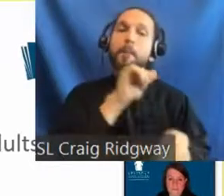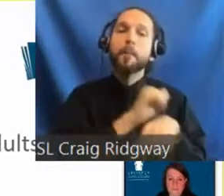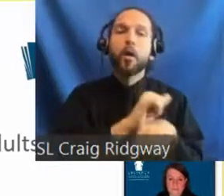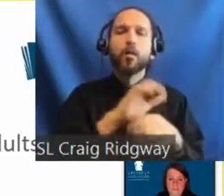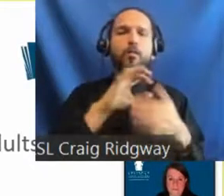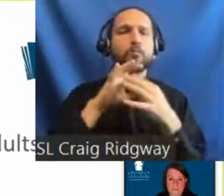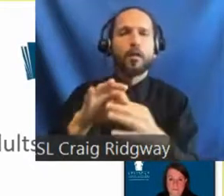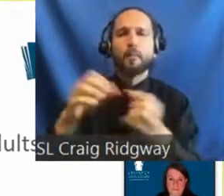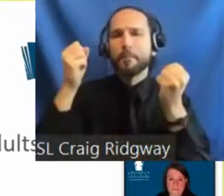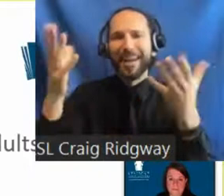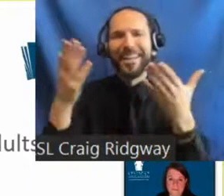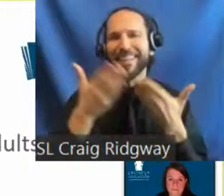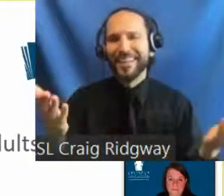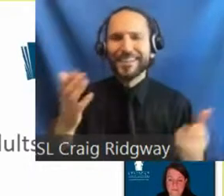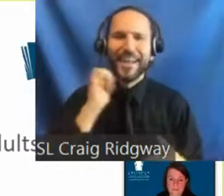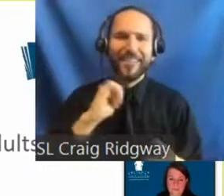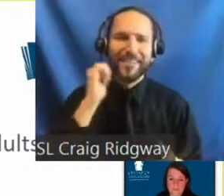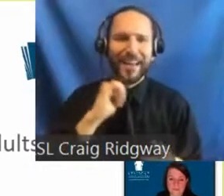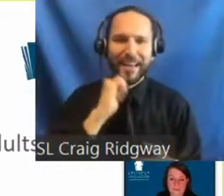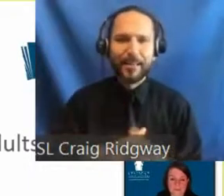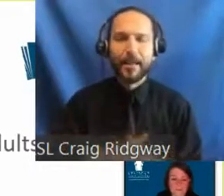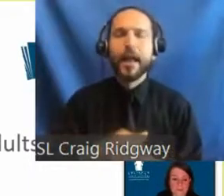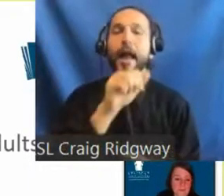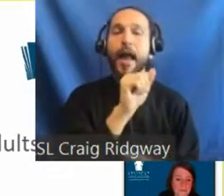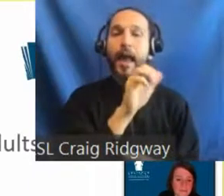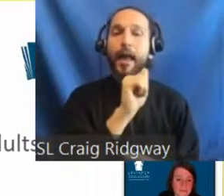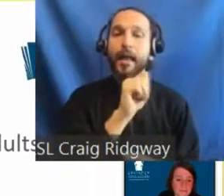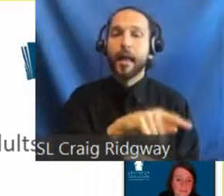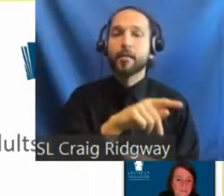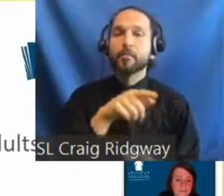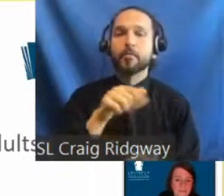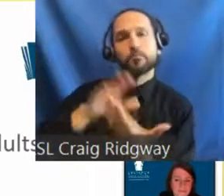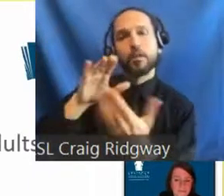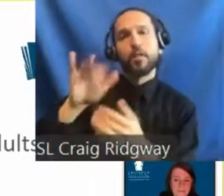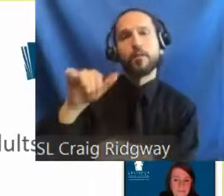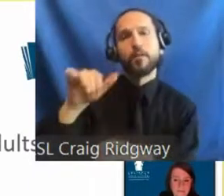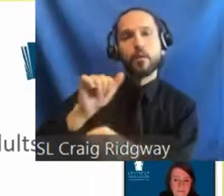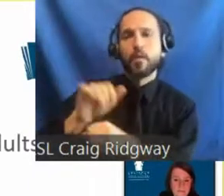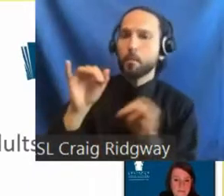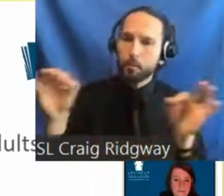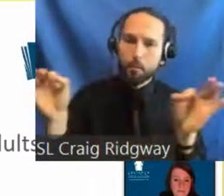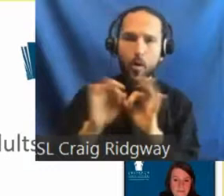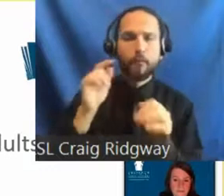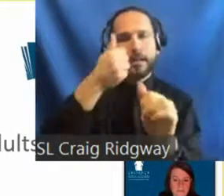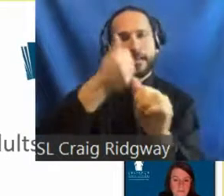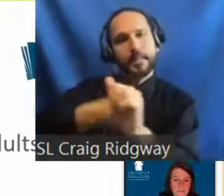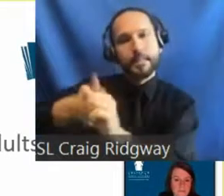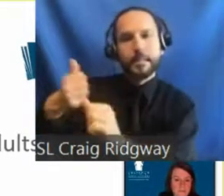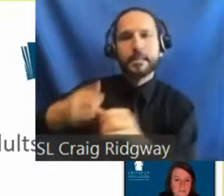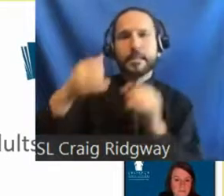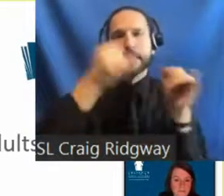many aspects of our daily life, so ACAP approaches employment as an integral part of each individualized